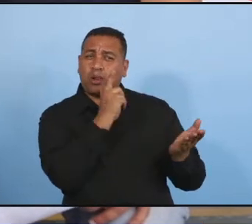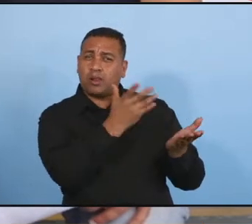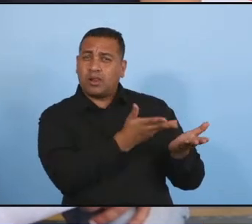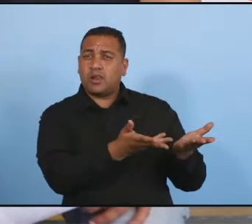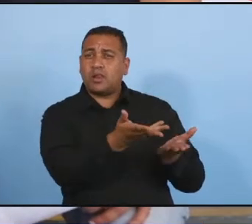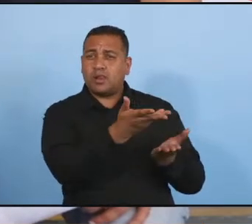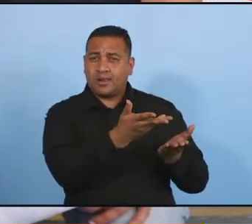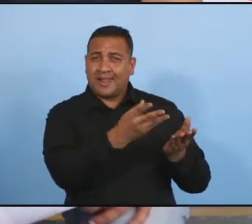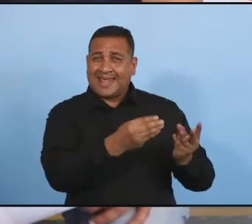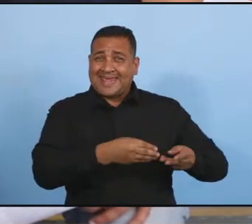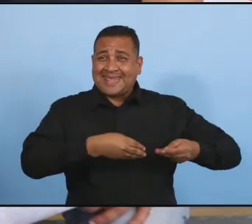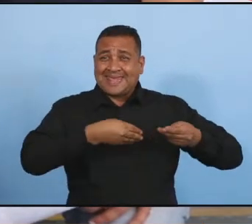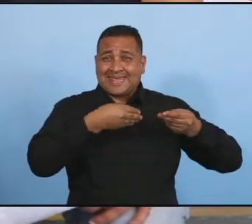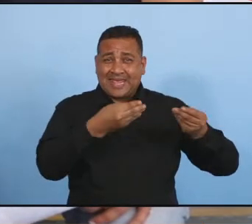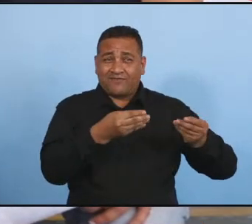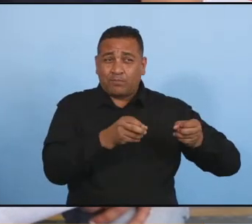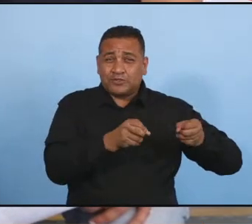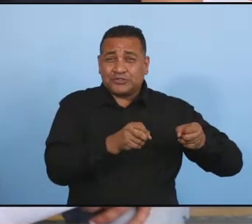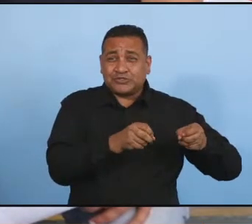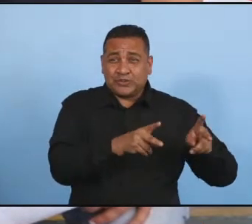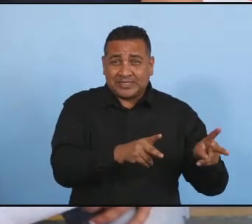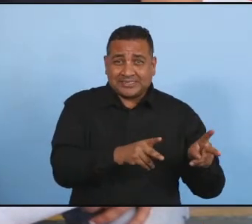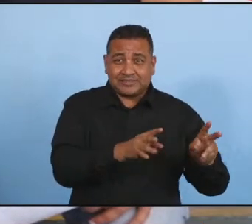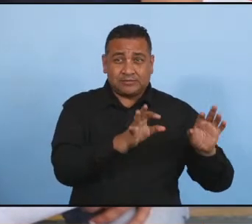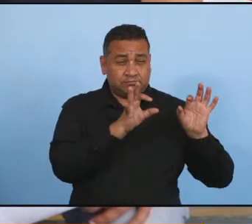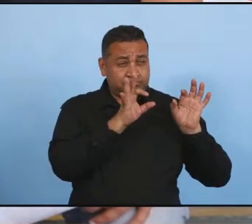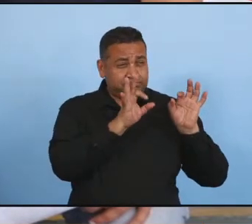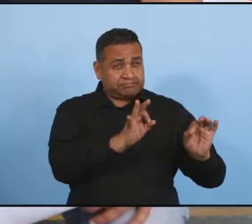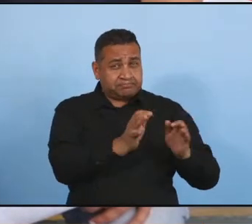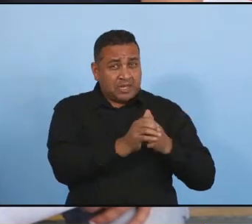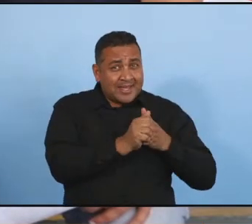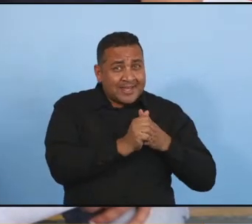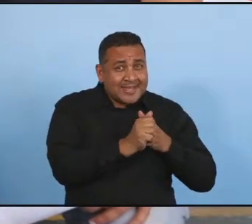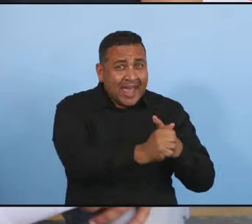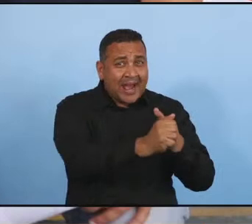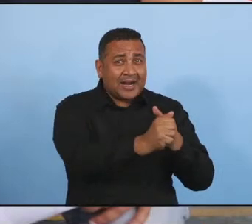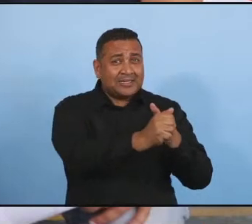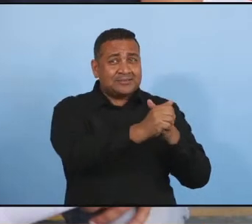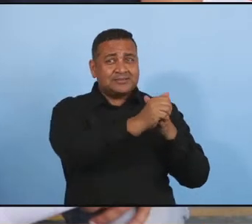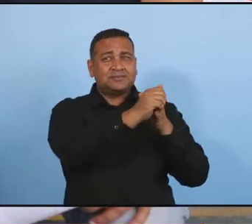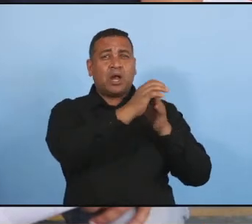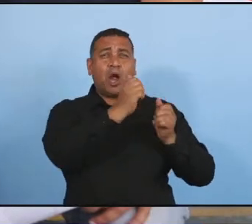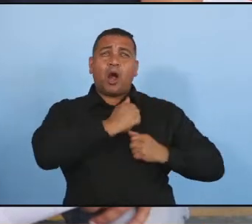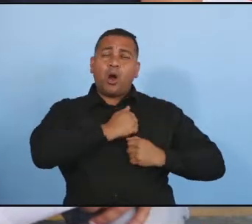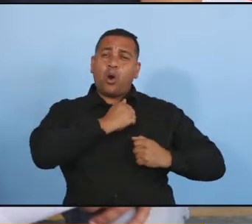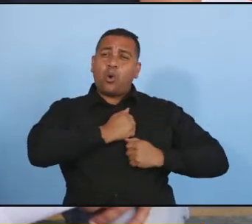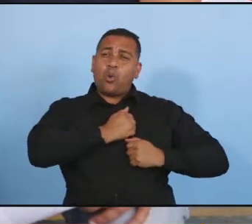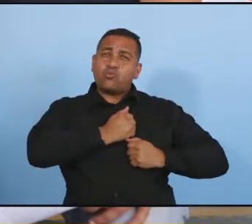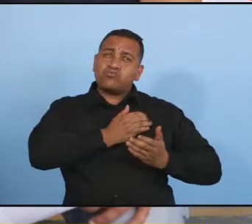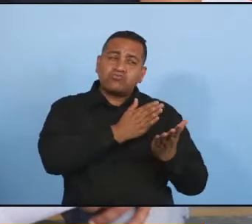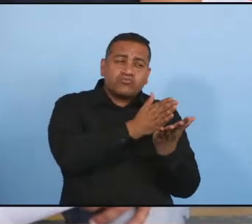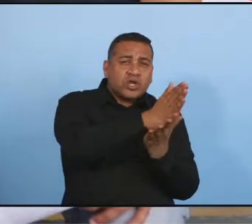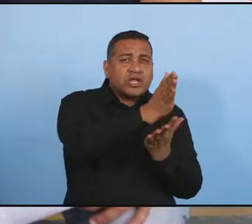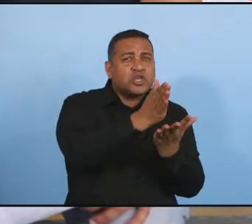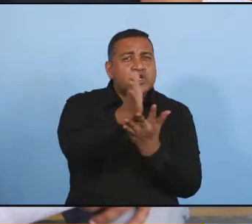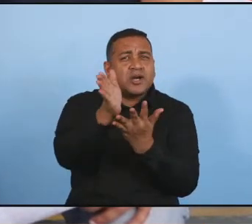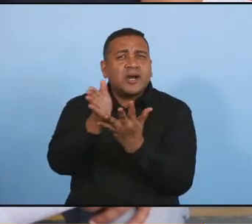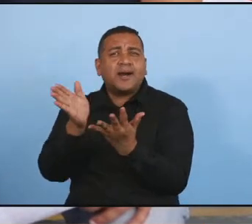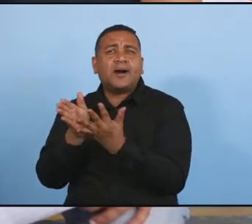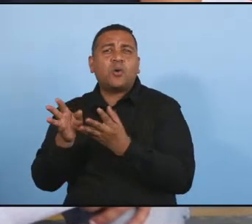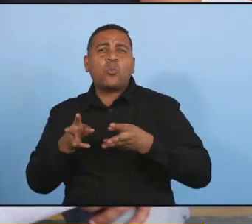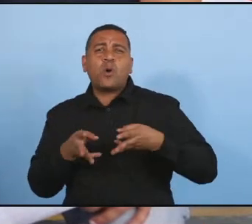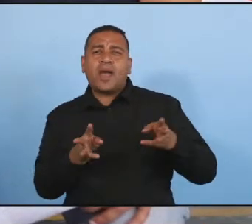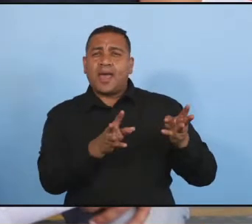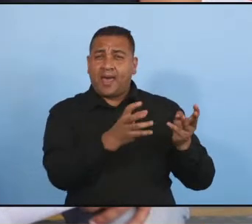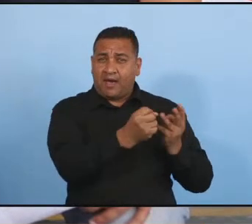opportunity or give the correct guidance to students to make a career choice that directs them to TVET colleges. And